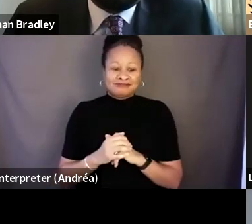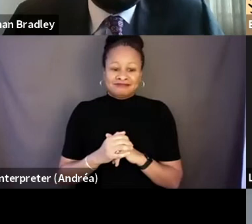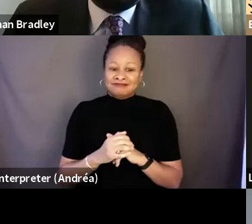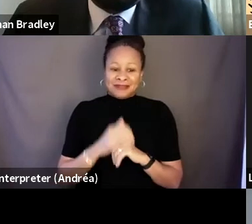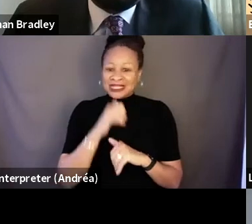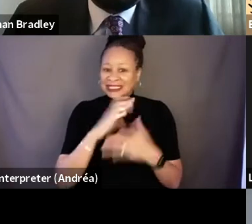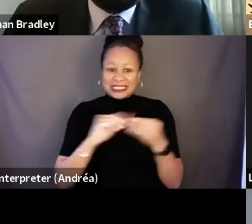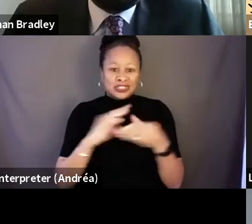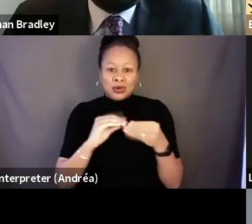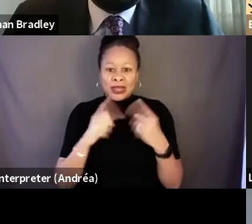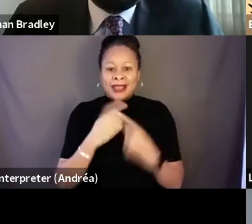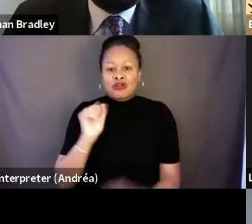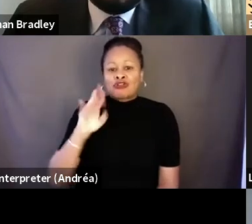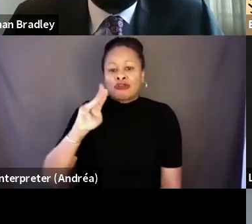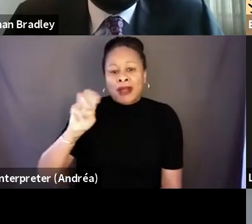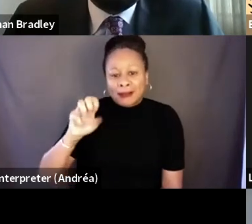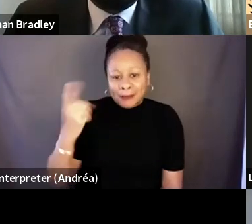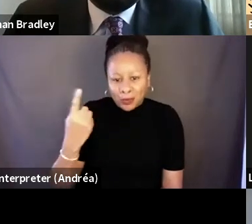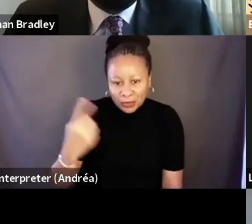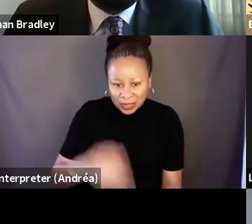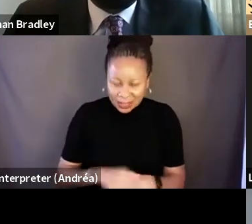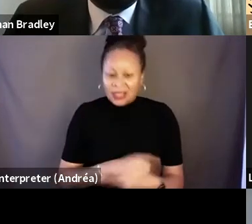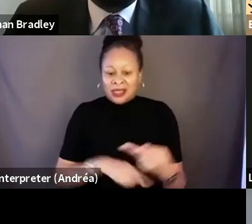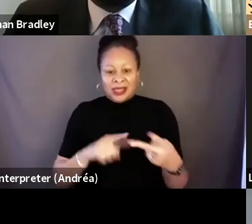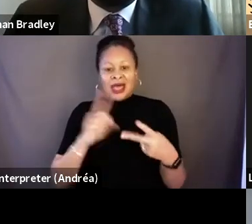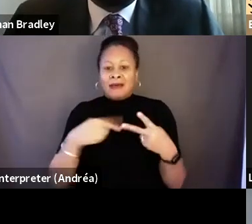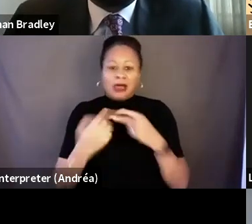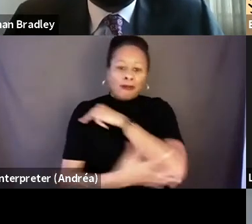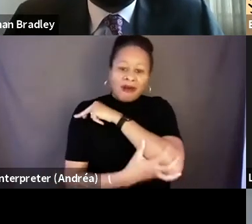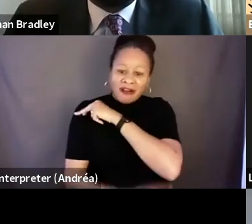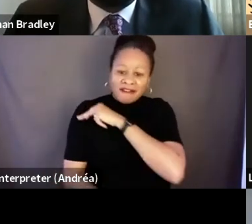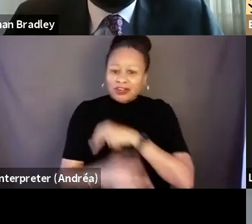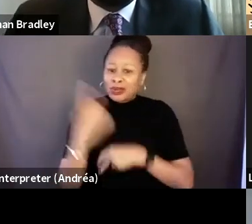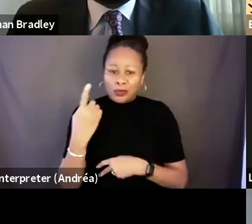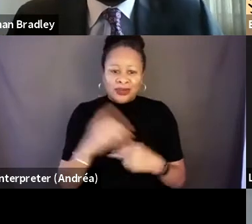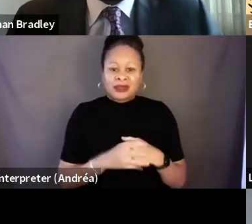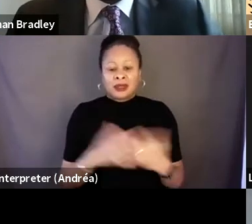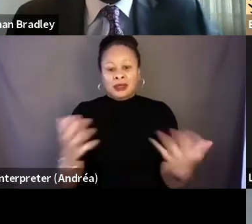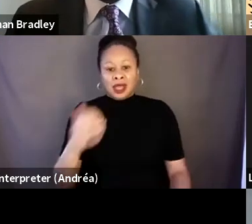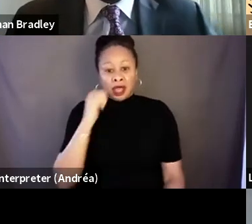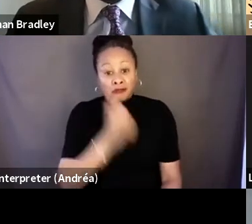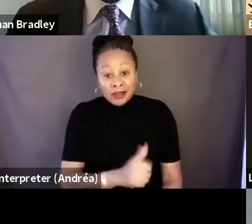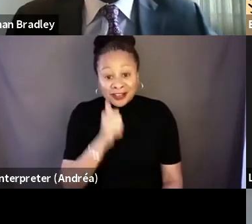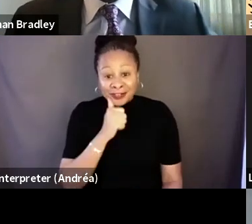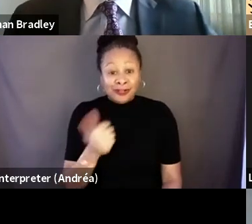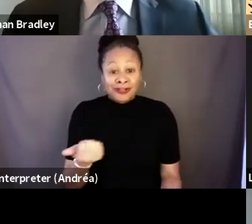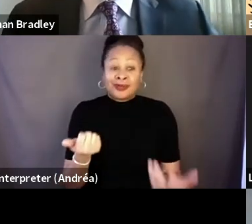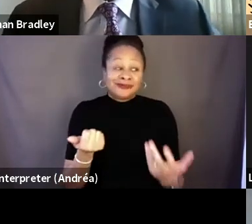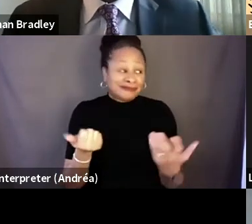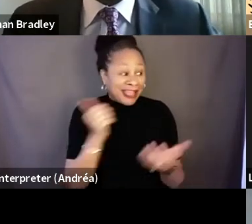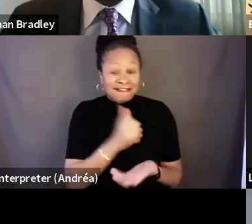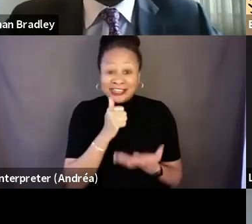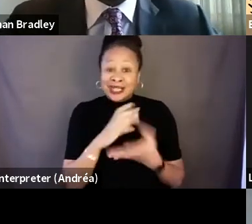about crime. It doesn't have to be a story about poverty. Just a regular, ordinary story, and